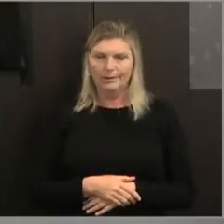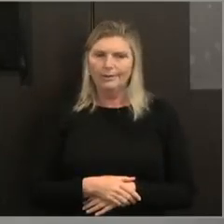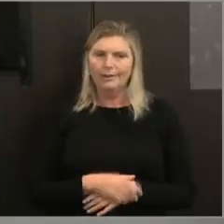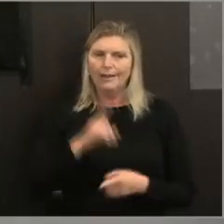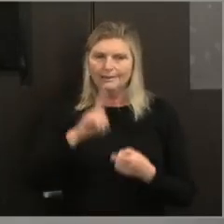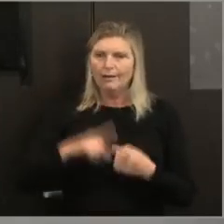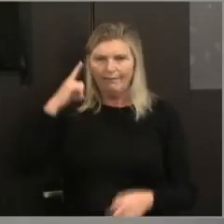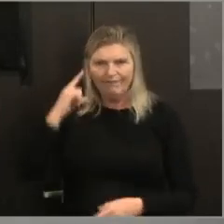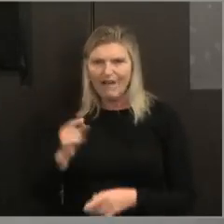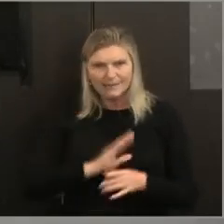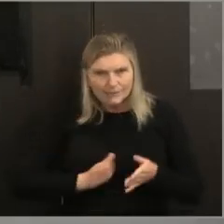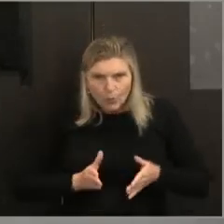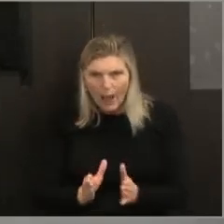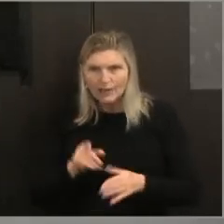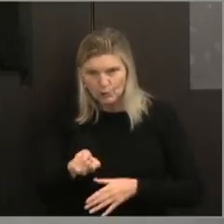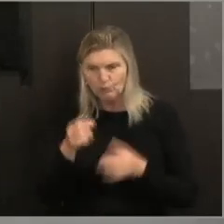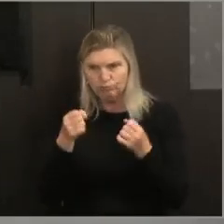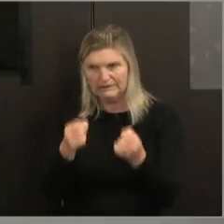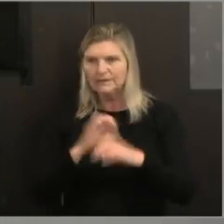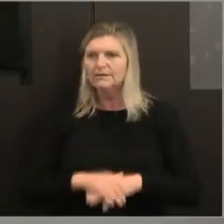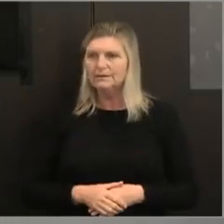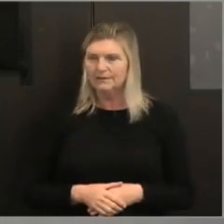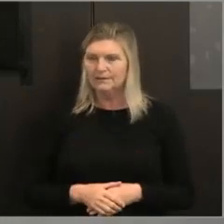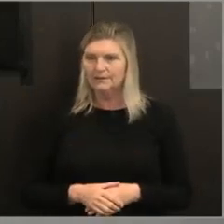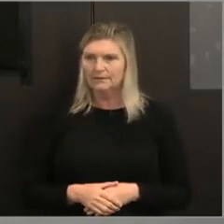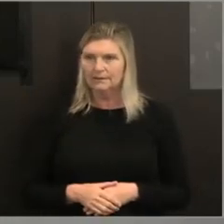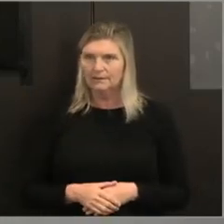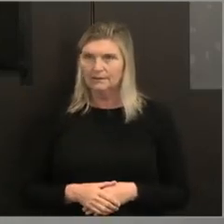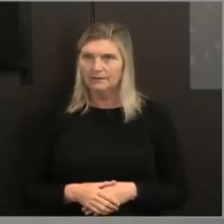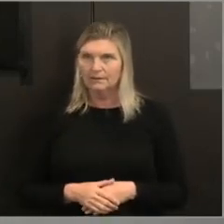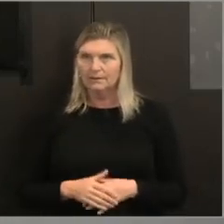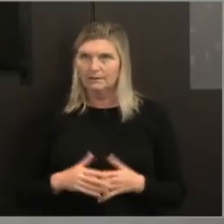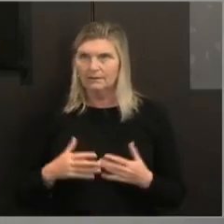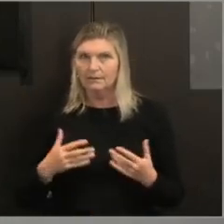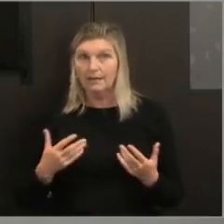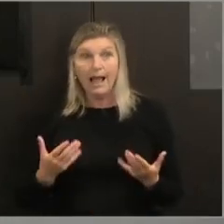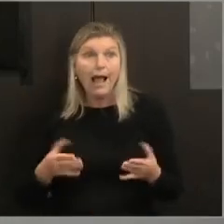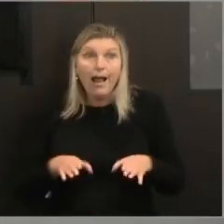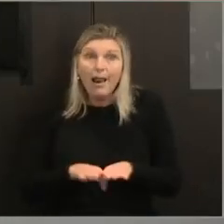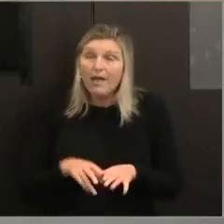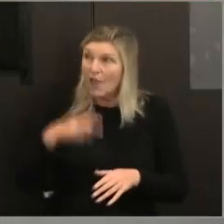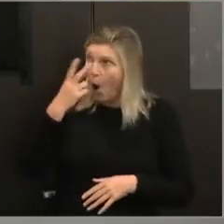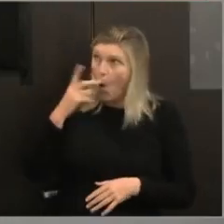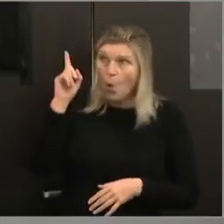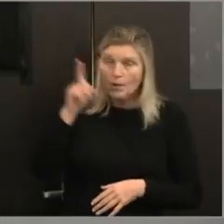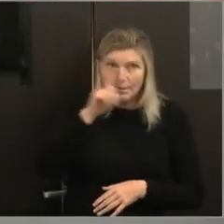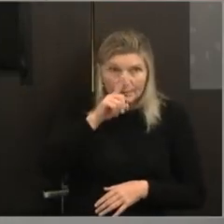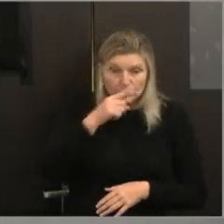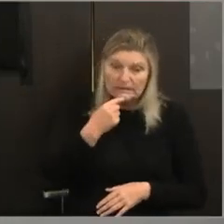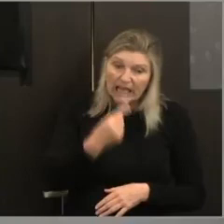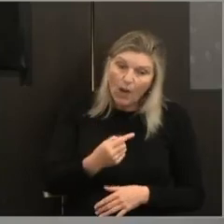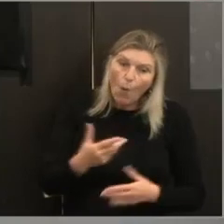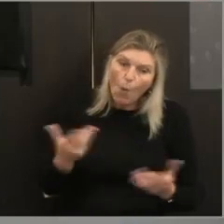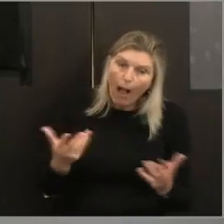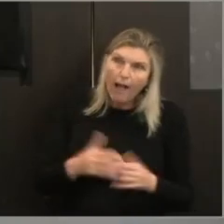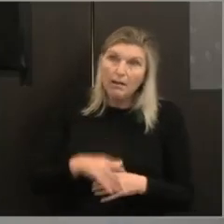becoming pipelined into prison. Just as a number of the old people often say, well, people